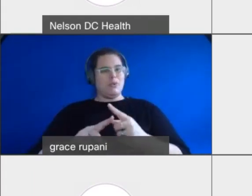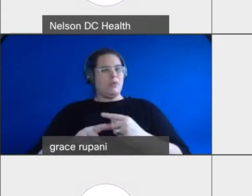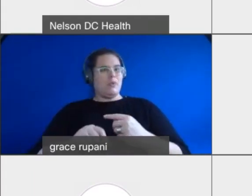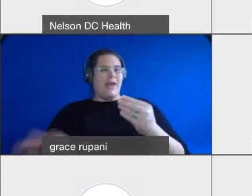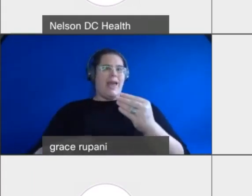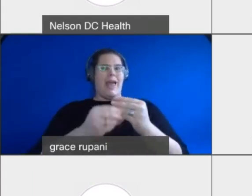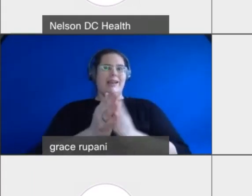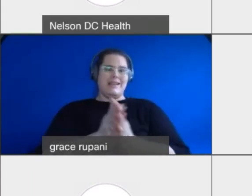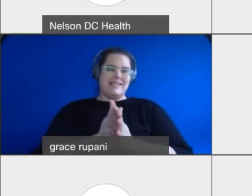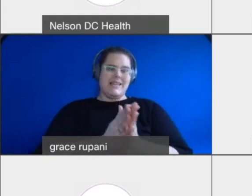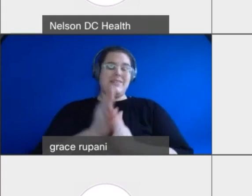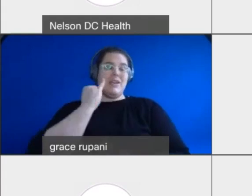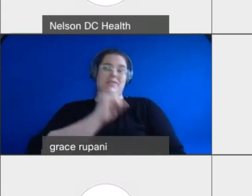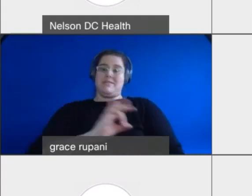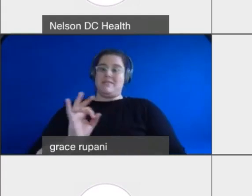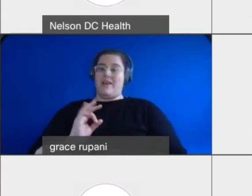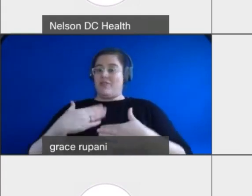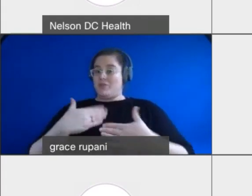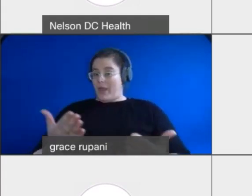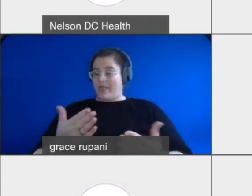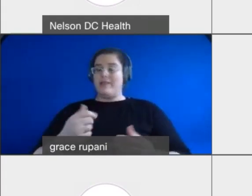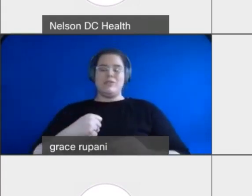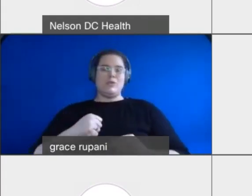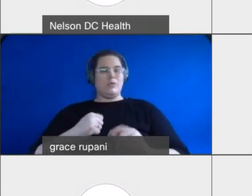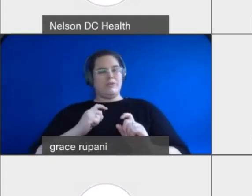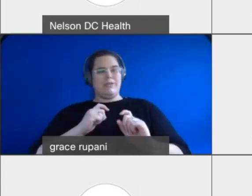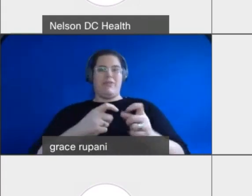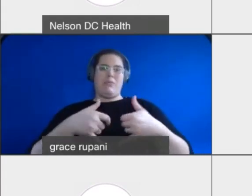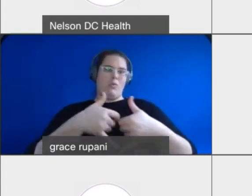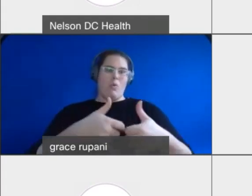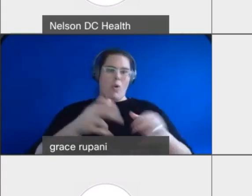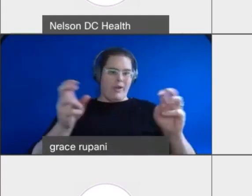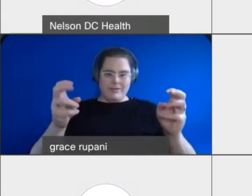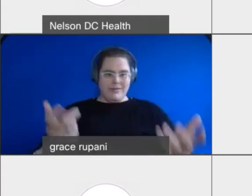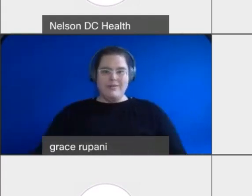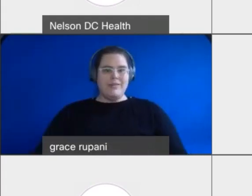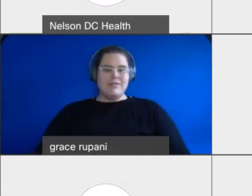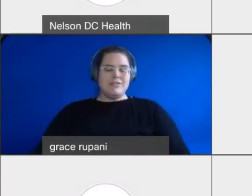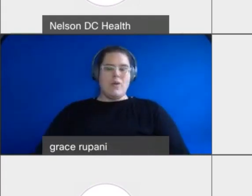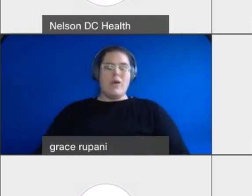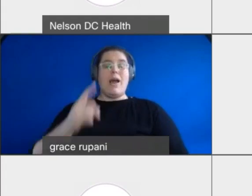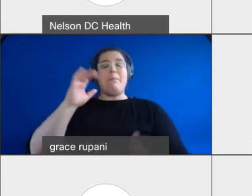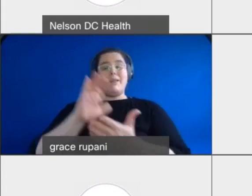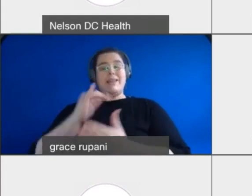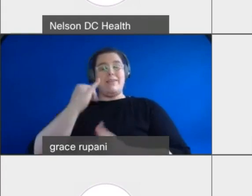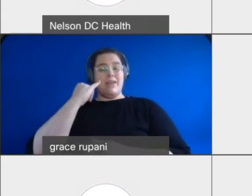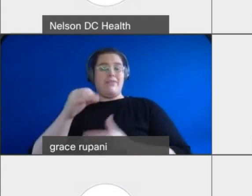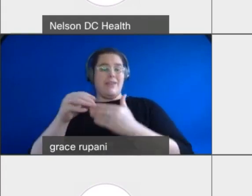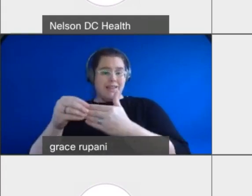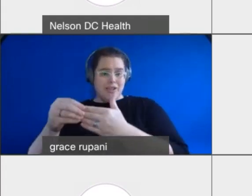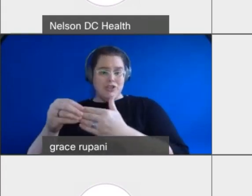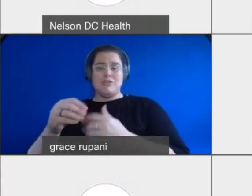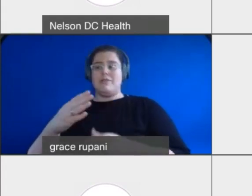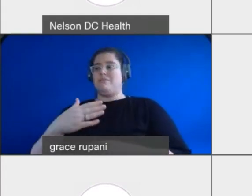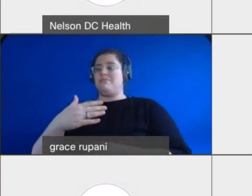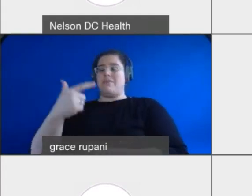willing. I believe that if a leader of a provider takes the vaccine and his leadership team or her leadership team